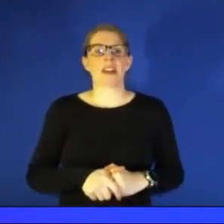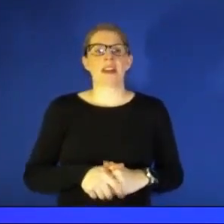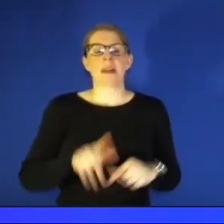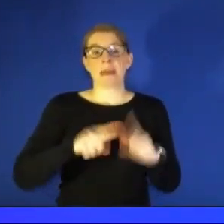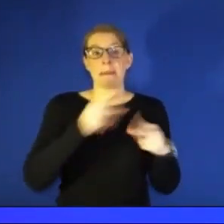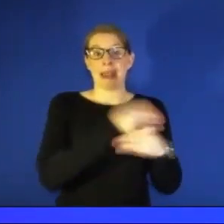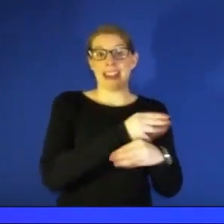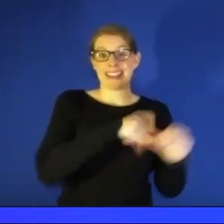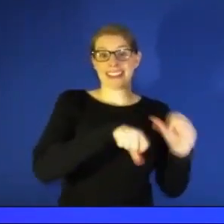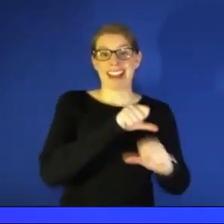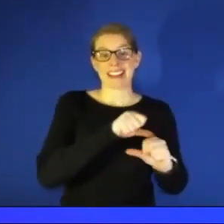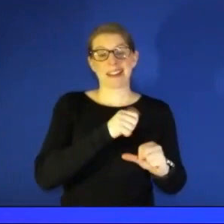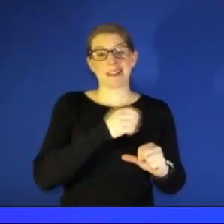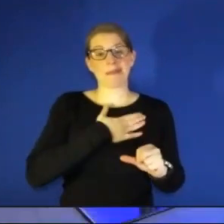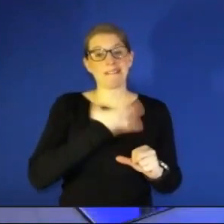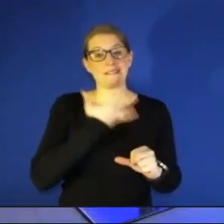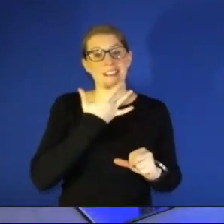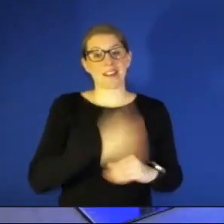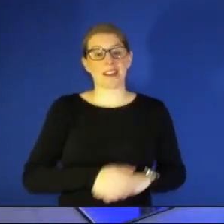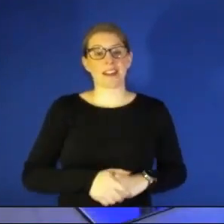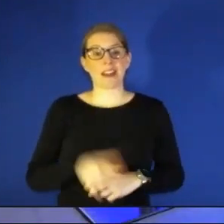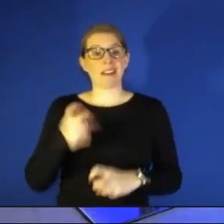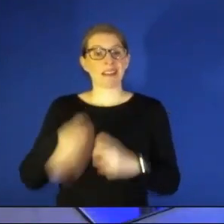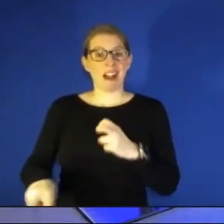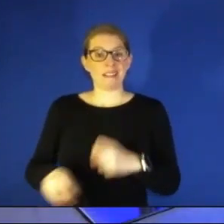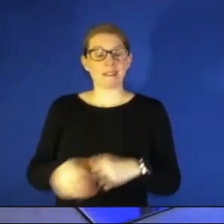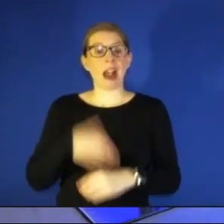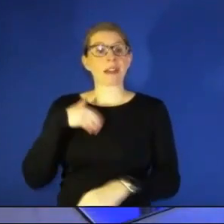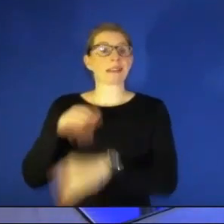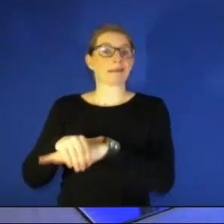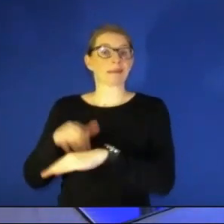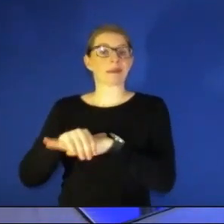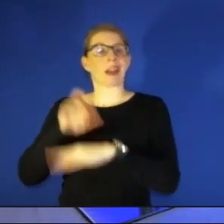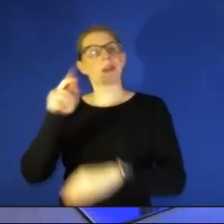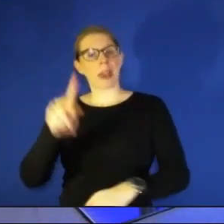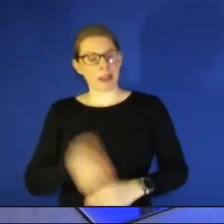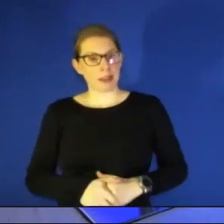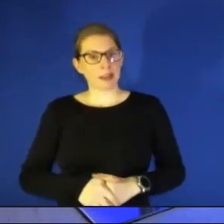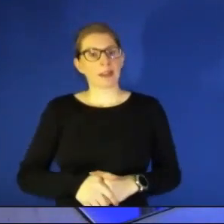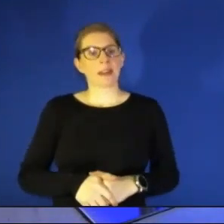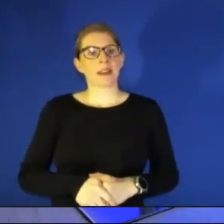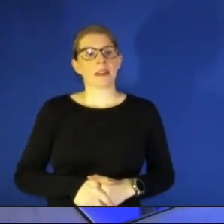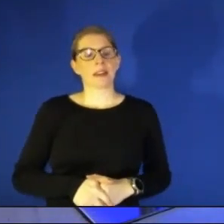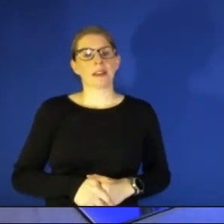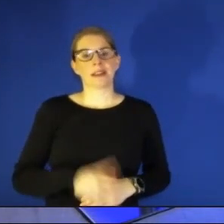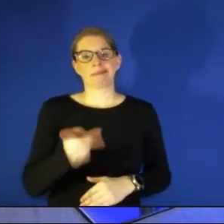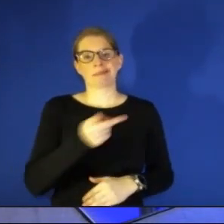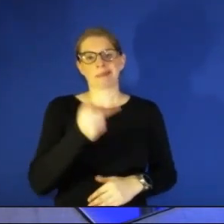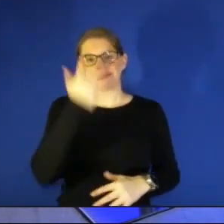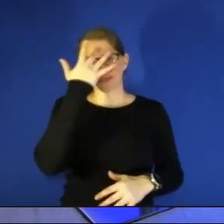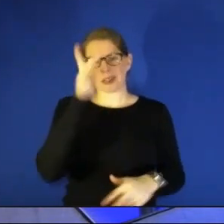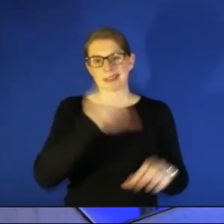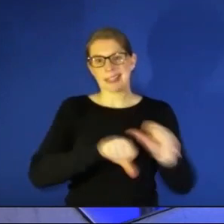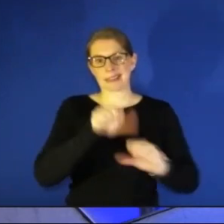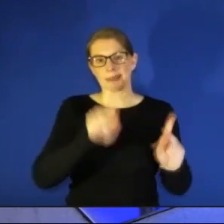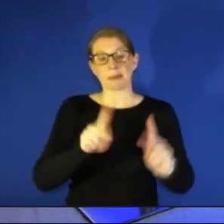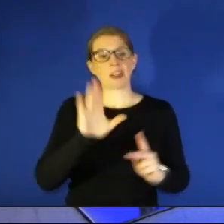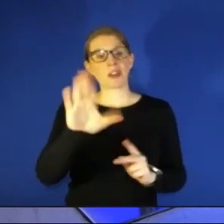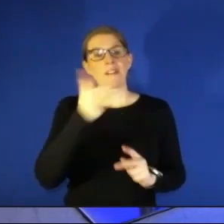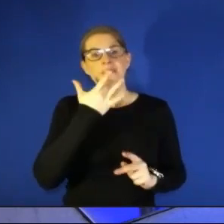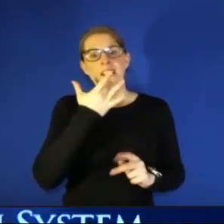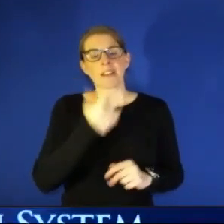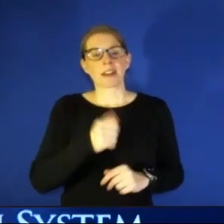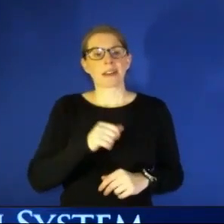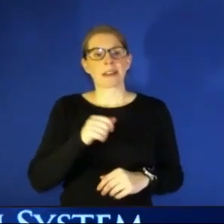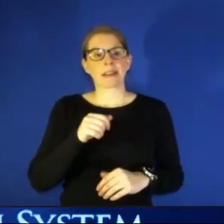science were definitely my favorite. Those were my hardest. See, and I was English. Okay, so you guys are the smart, sciencey ones. What was your favorite and least favorite?